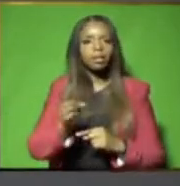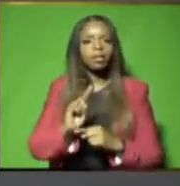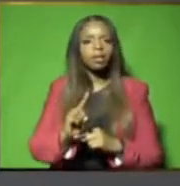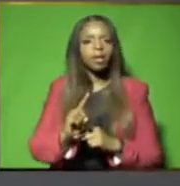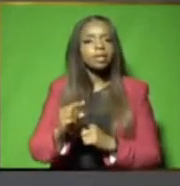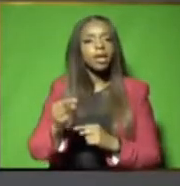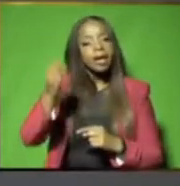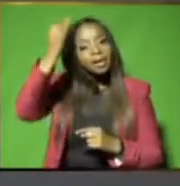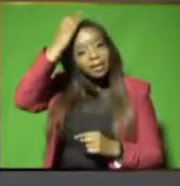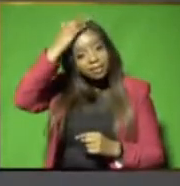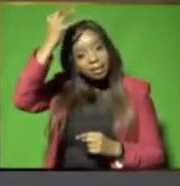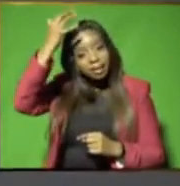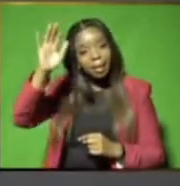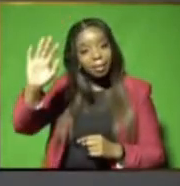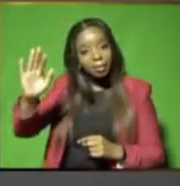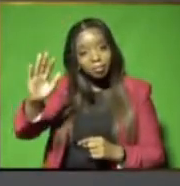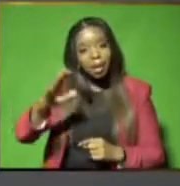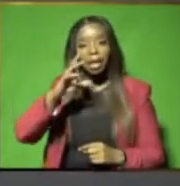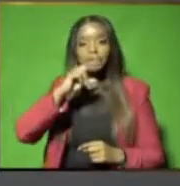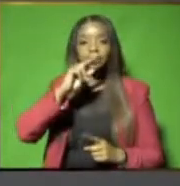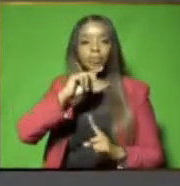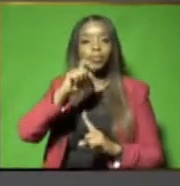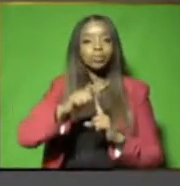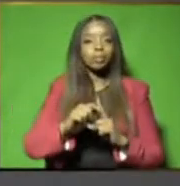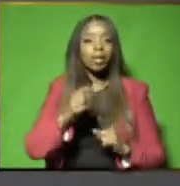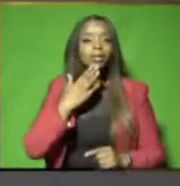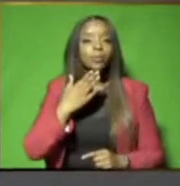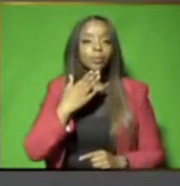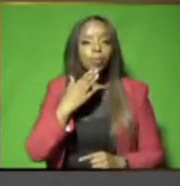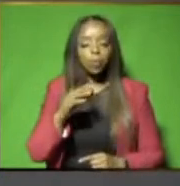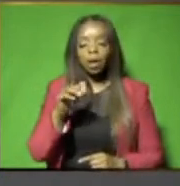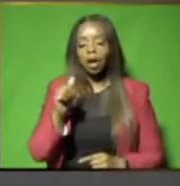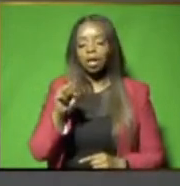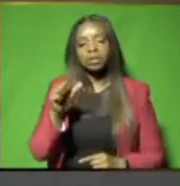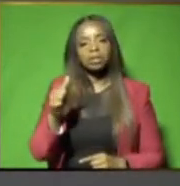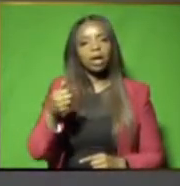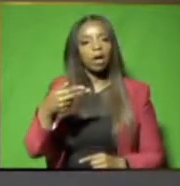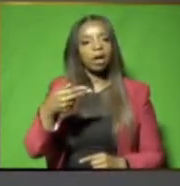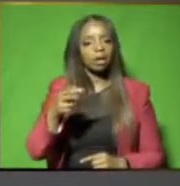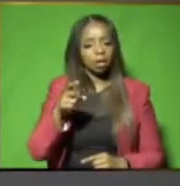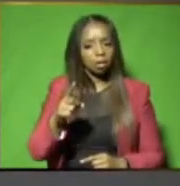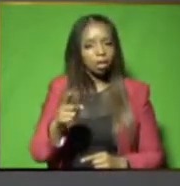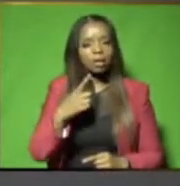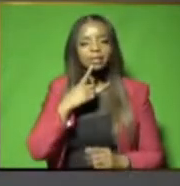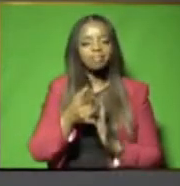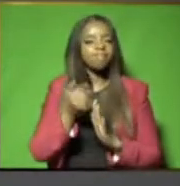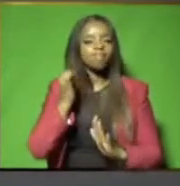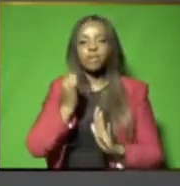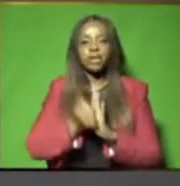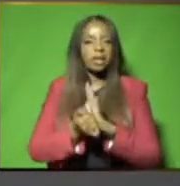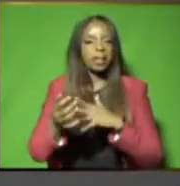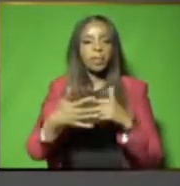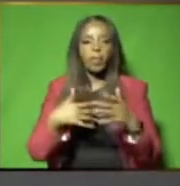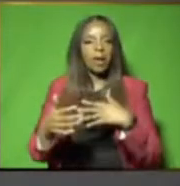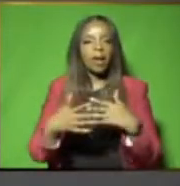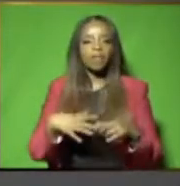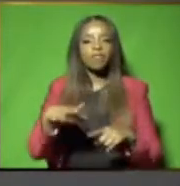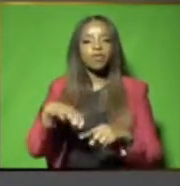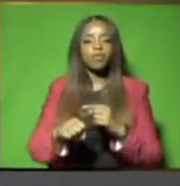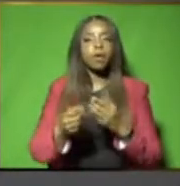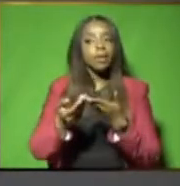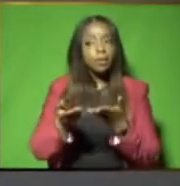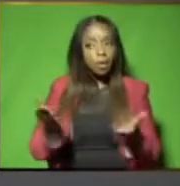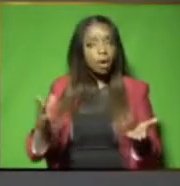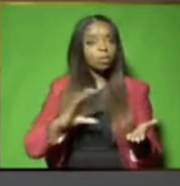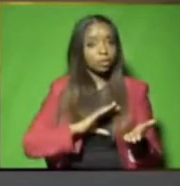State spokesman Abu al-Ansari to kill them wherever you find them, referring to Christians. Do not